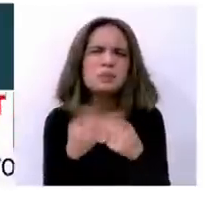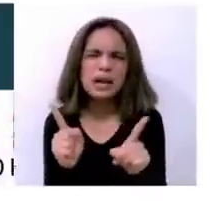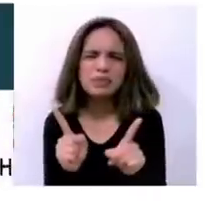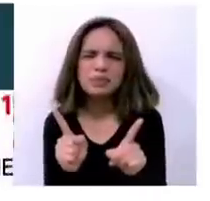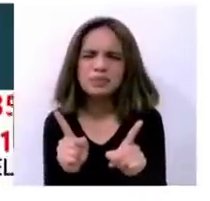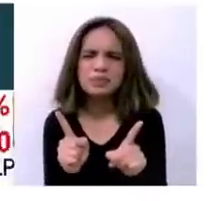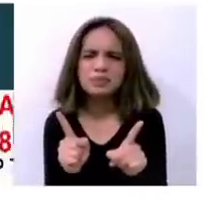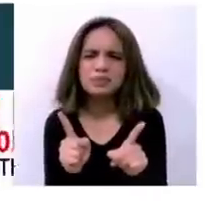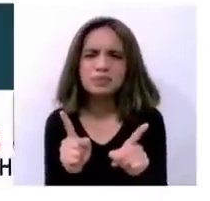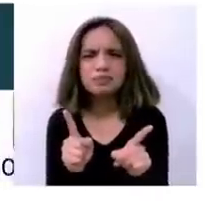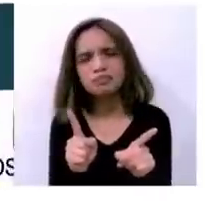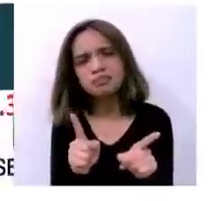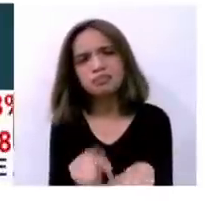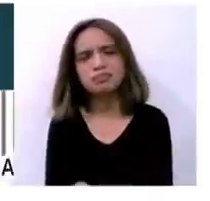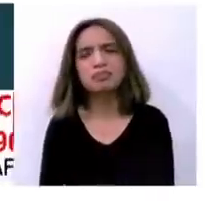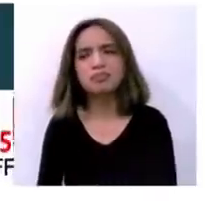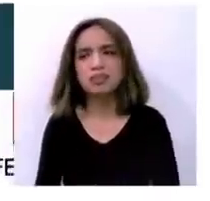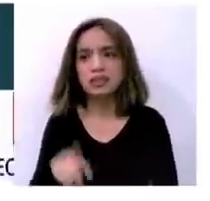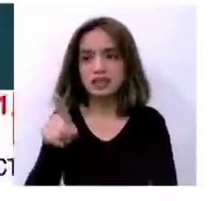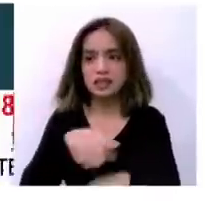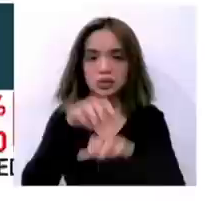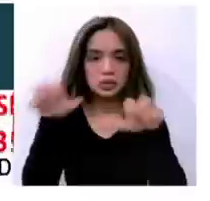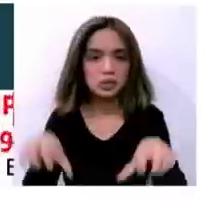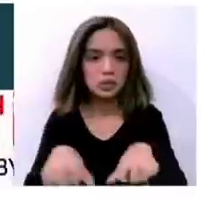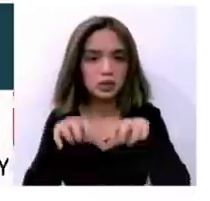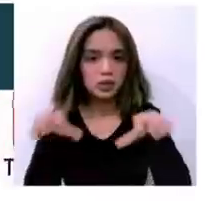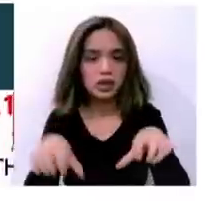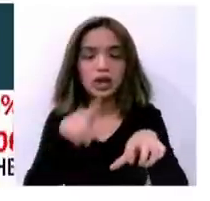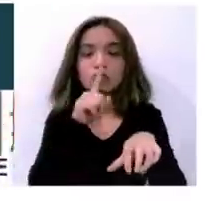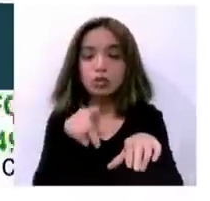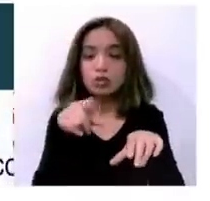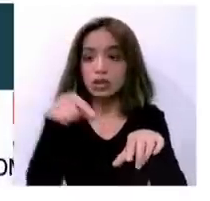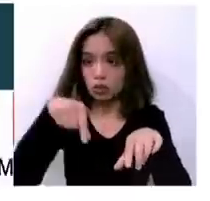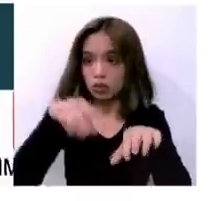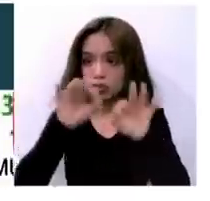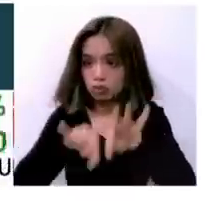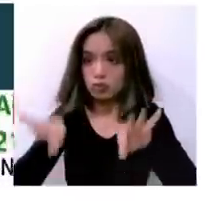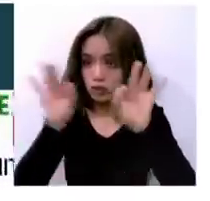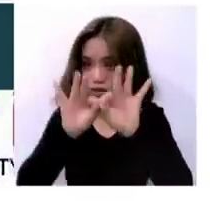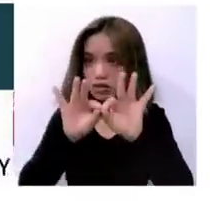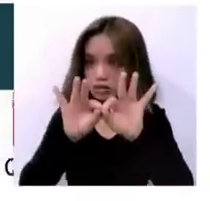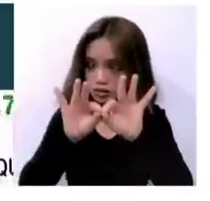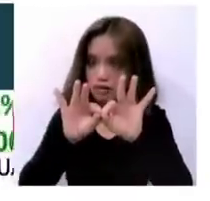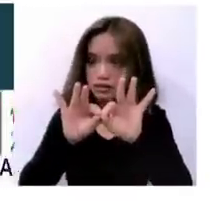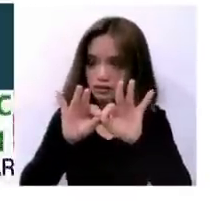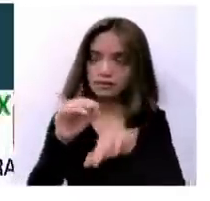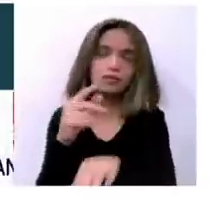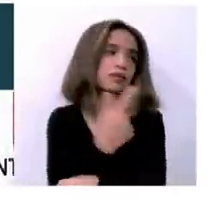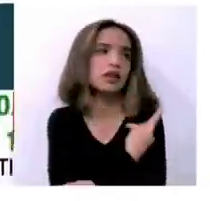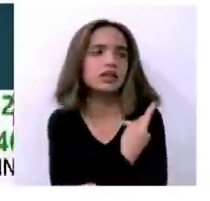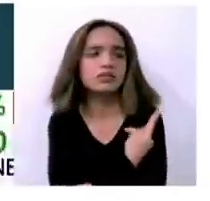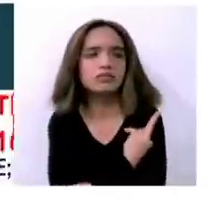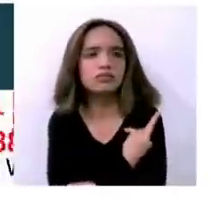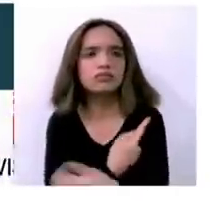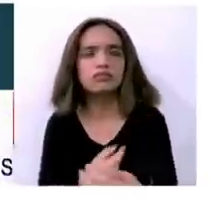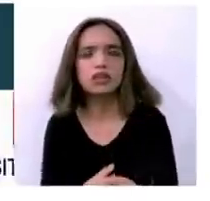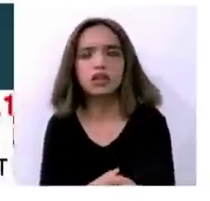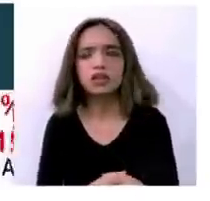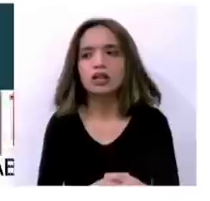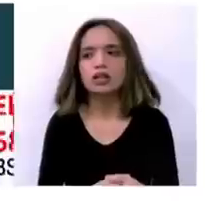because of his efforts, which are very important in the vaccination drive,